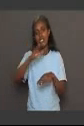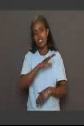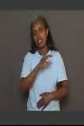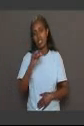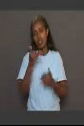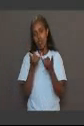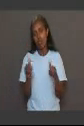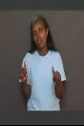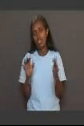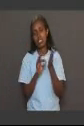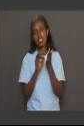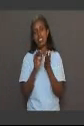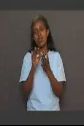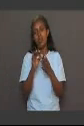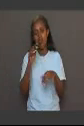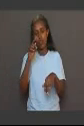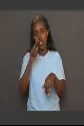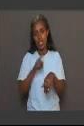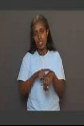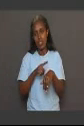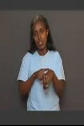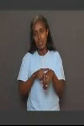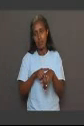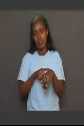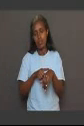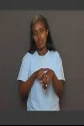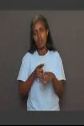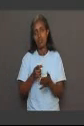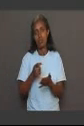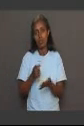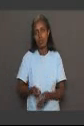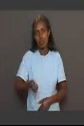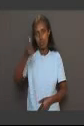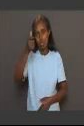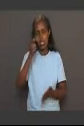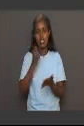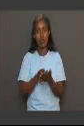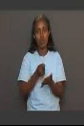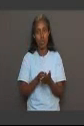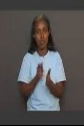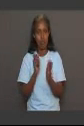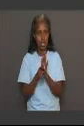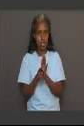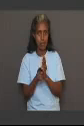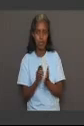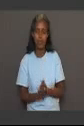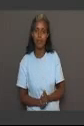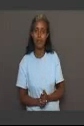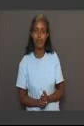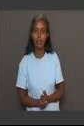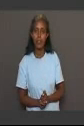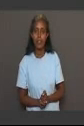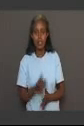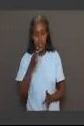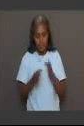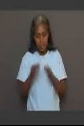over the number of times you tossed the coin. For example, if